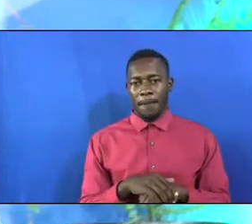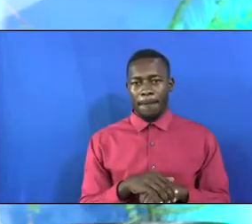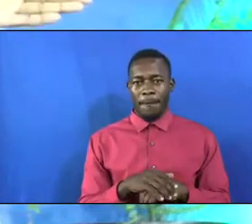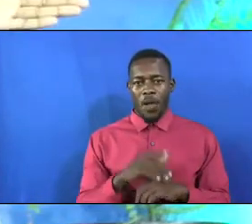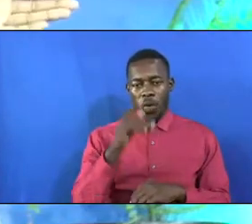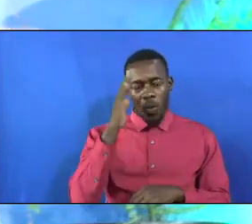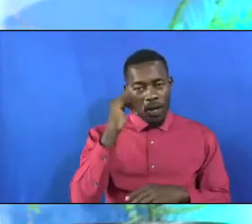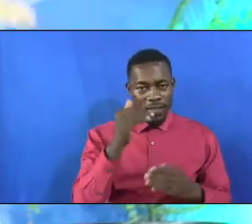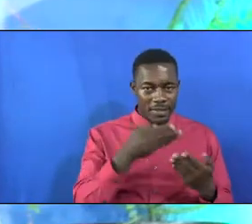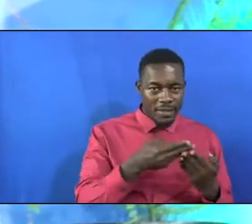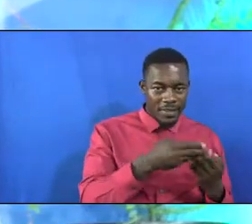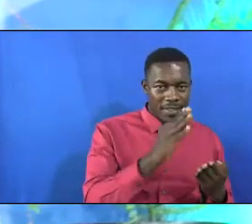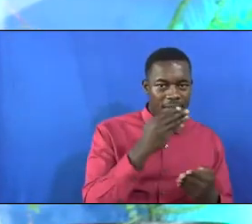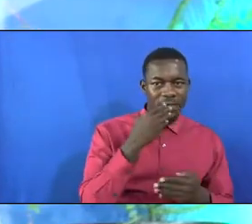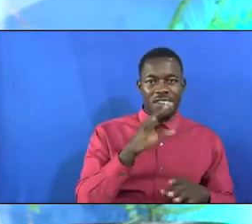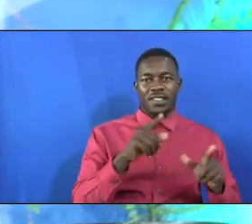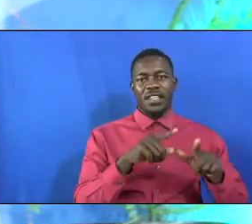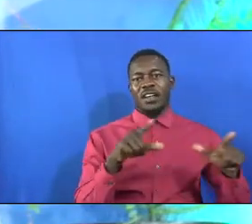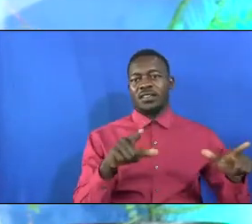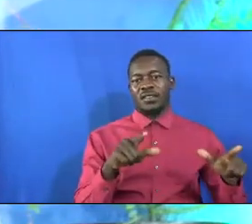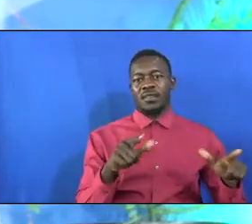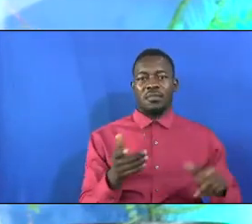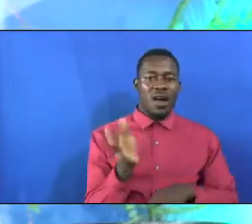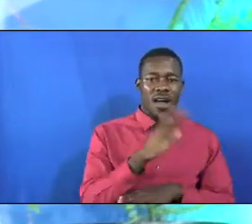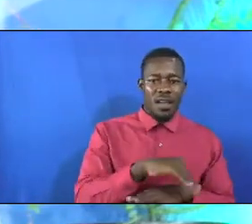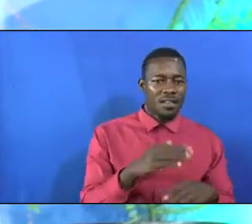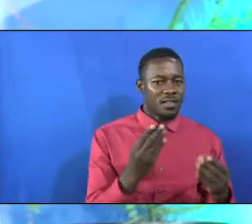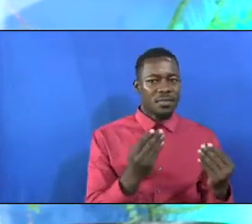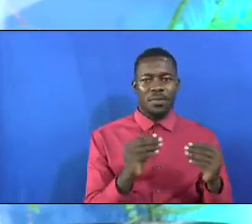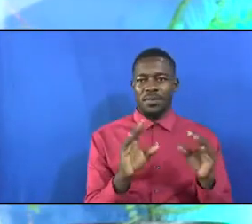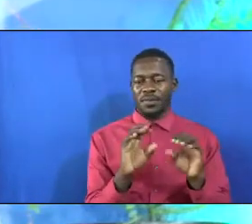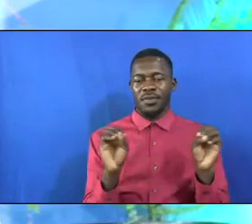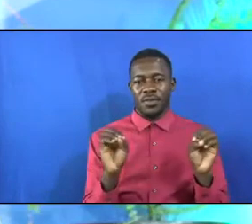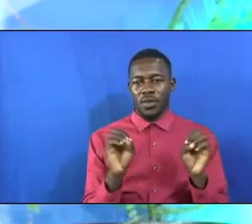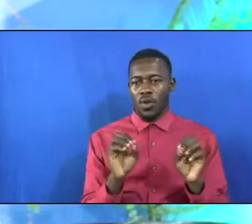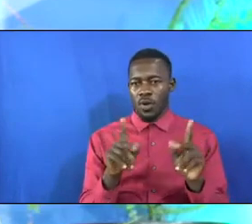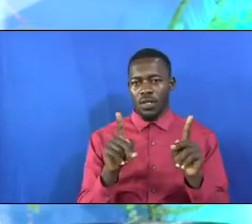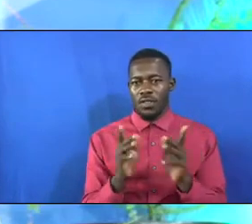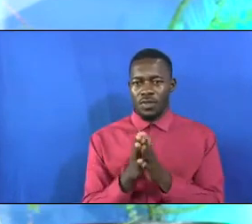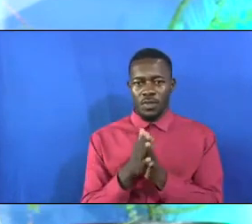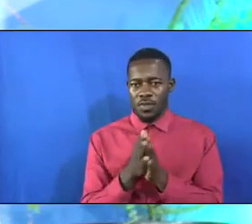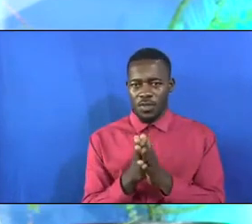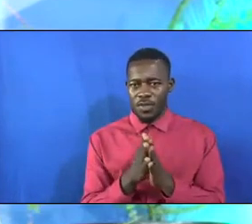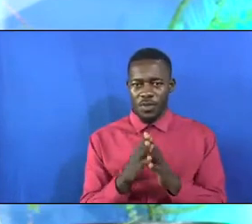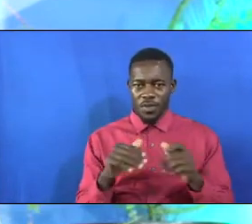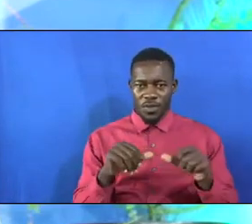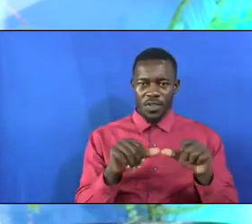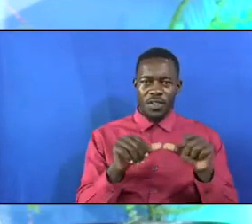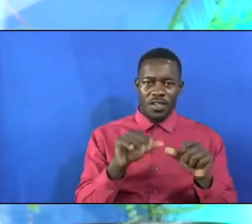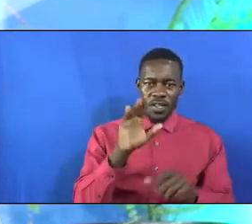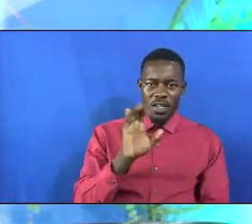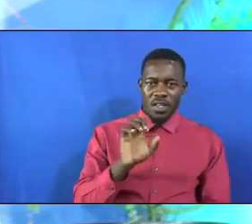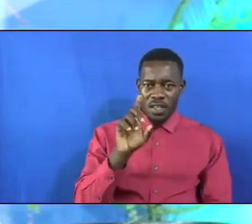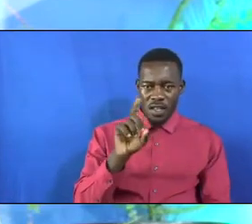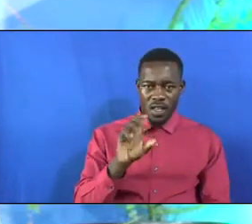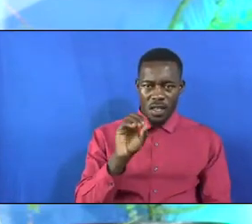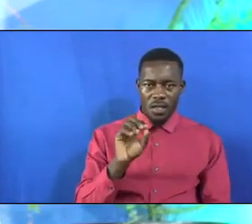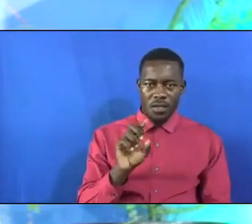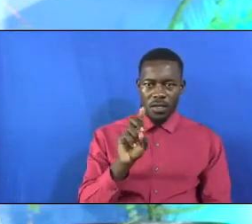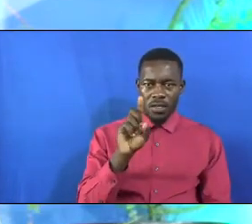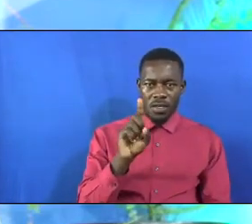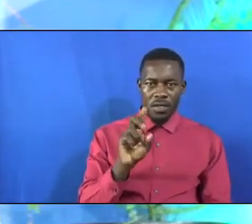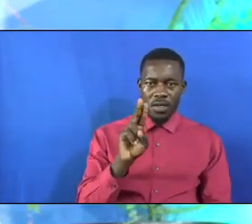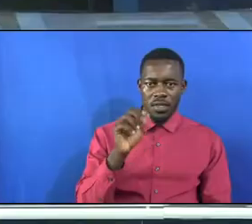already sold the land, did not return to them. Let's get back to Exodus